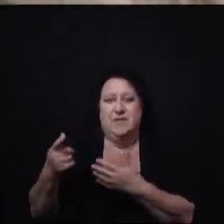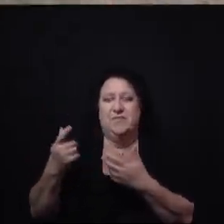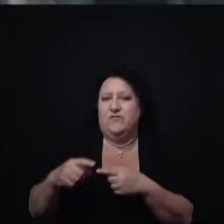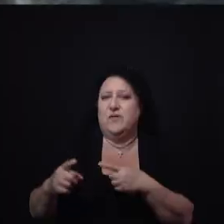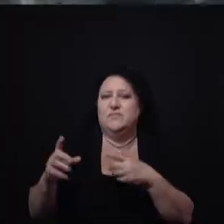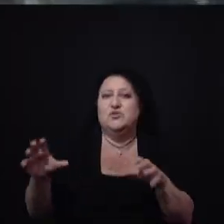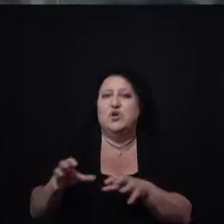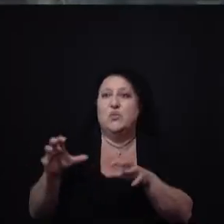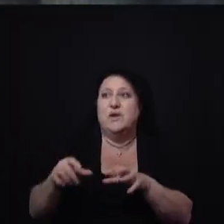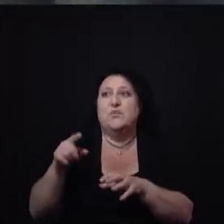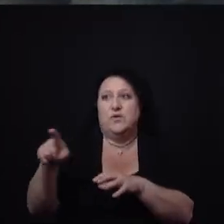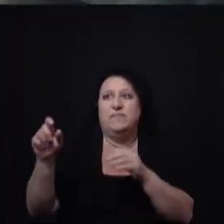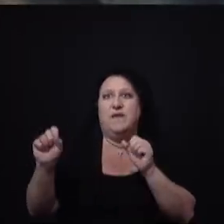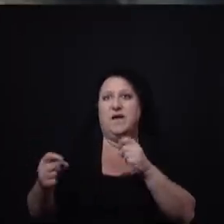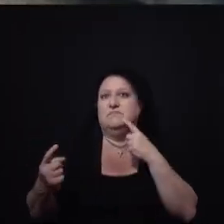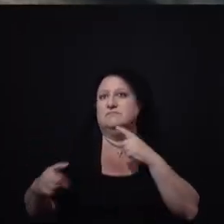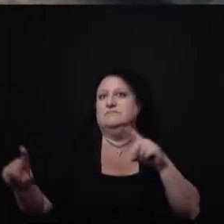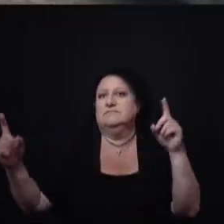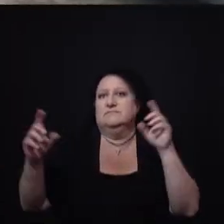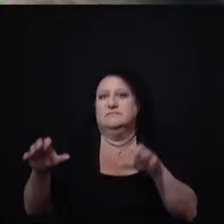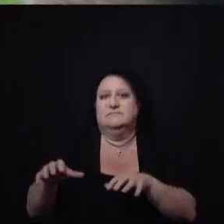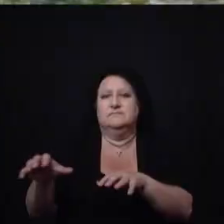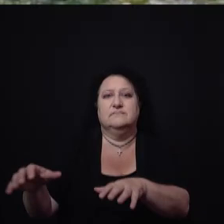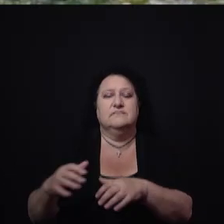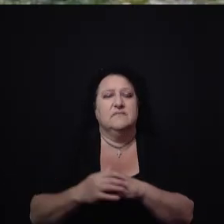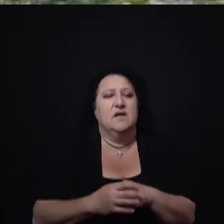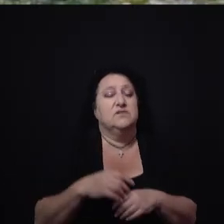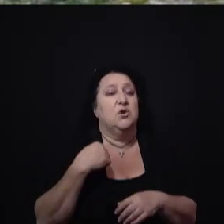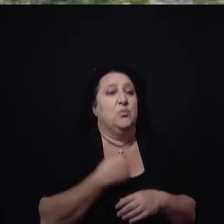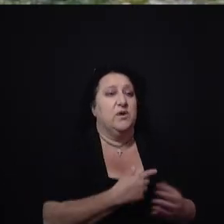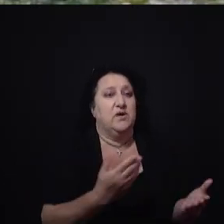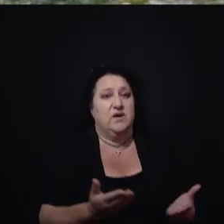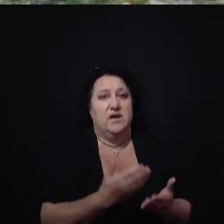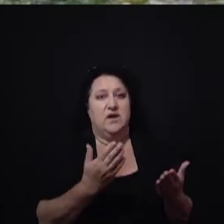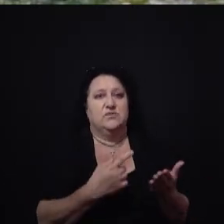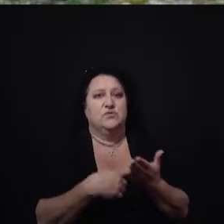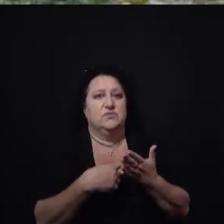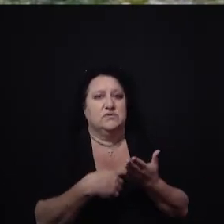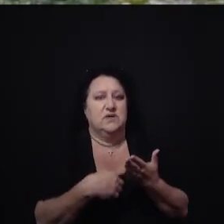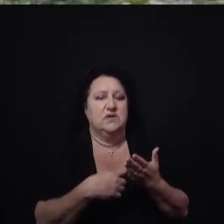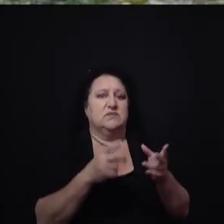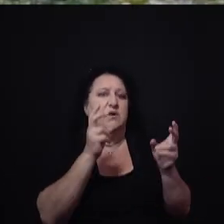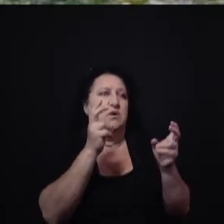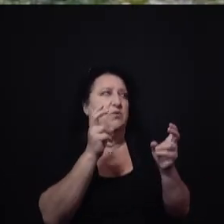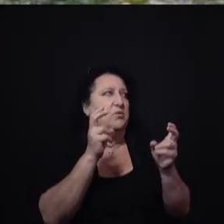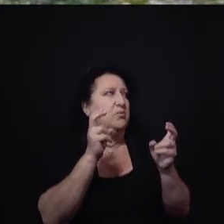thing. So we often hear Romans 12:2 discussed and quoted about